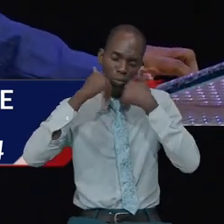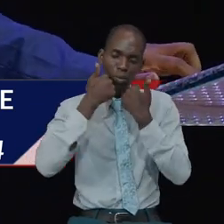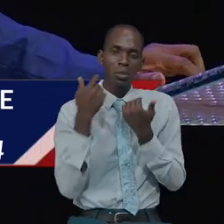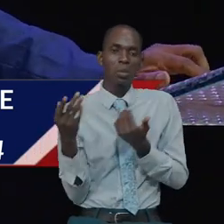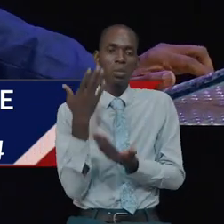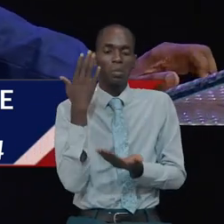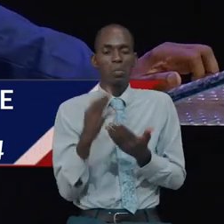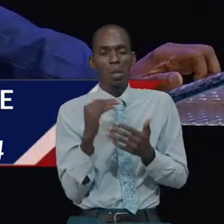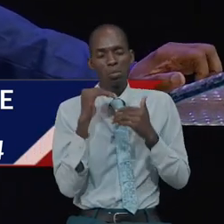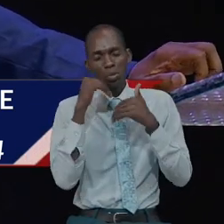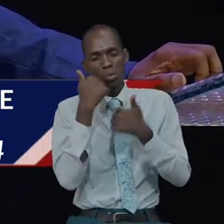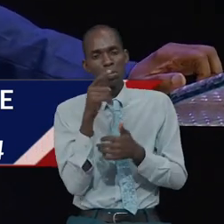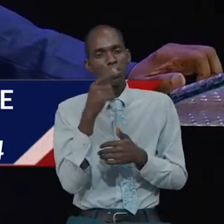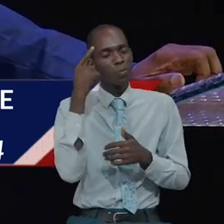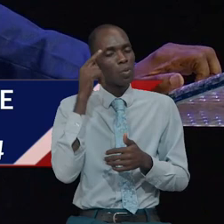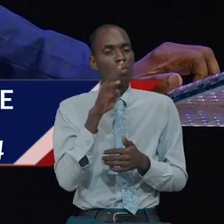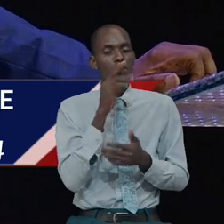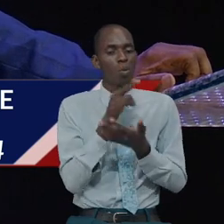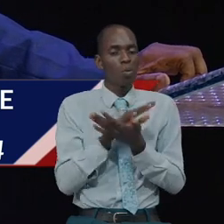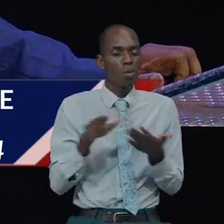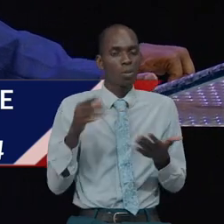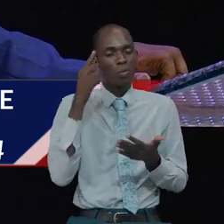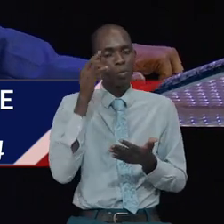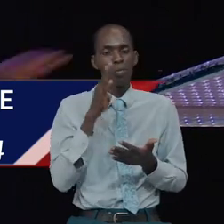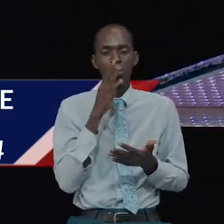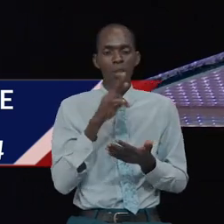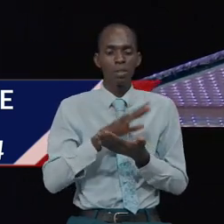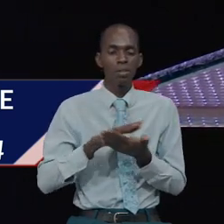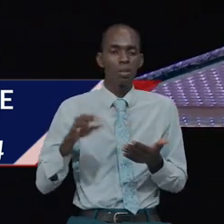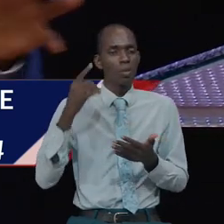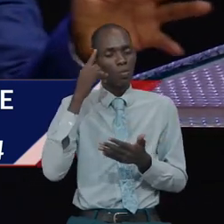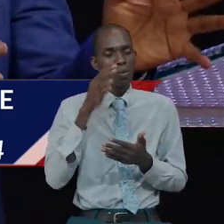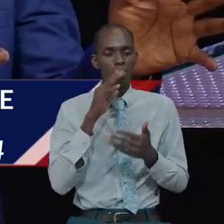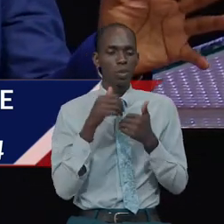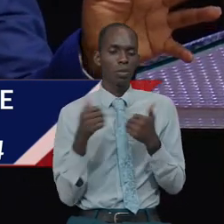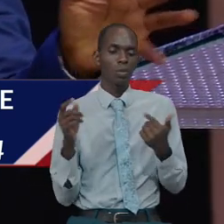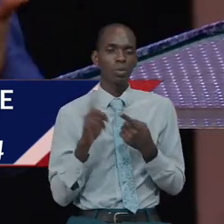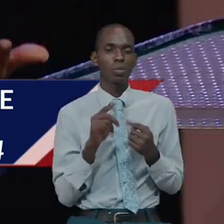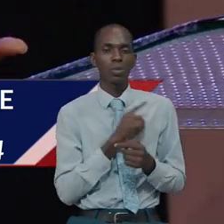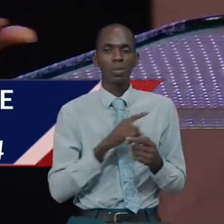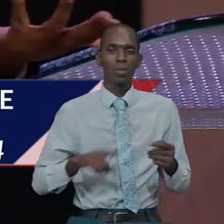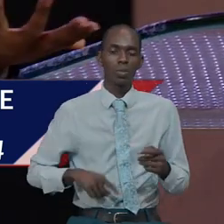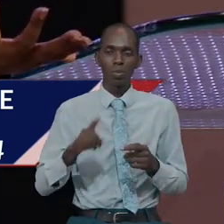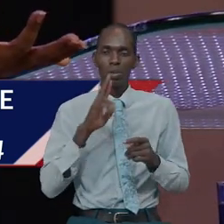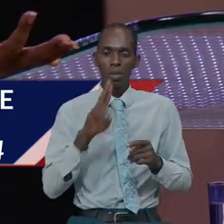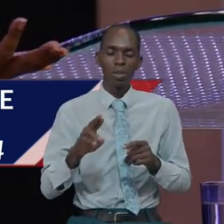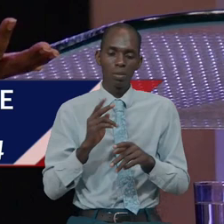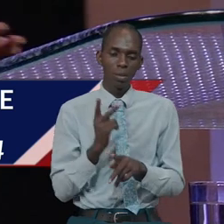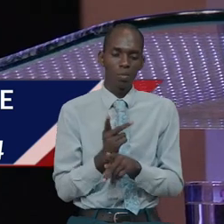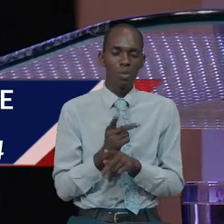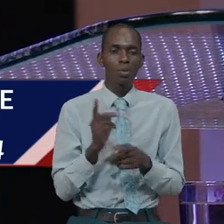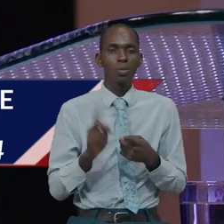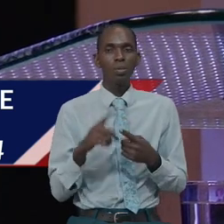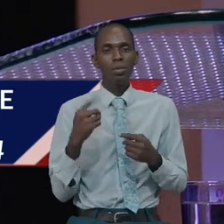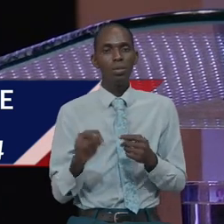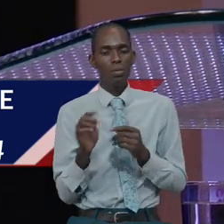holy, for being righteous, for being separated unto the Lord, for keeping to the scriptures. They might reproach